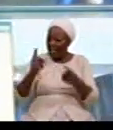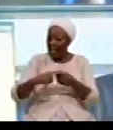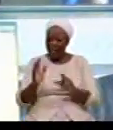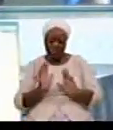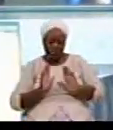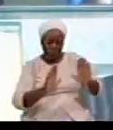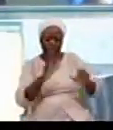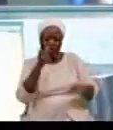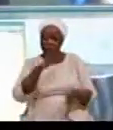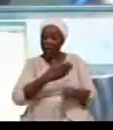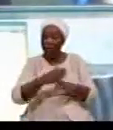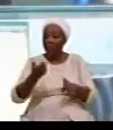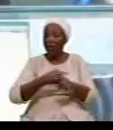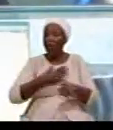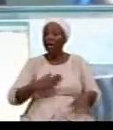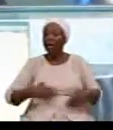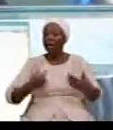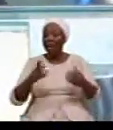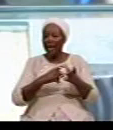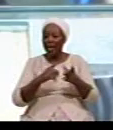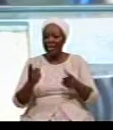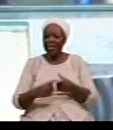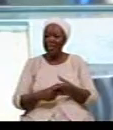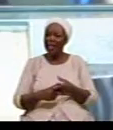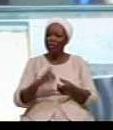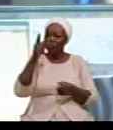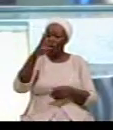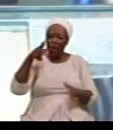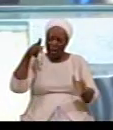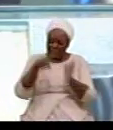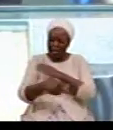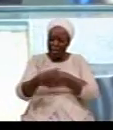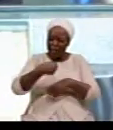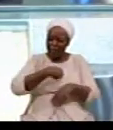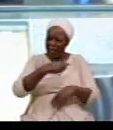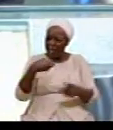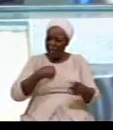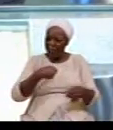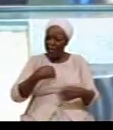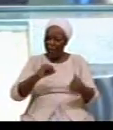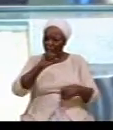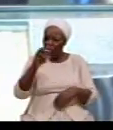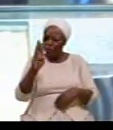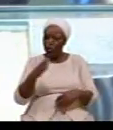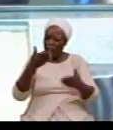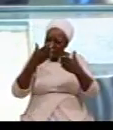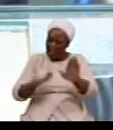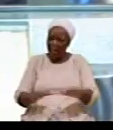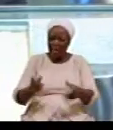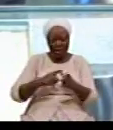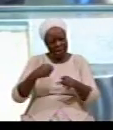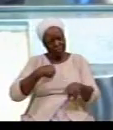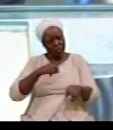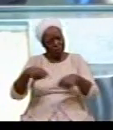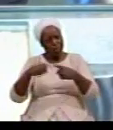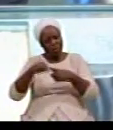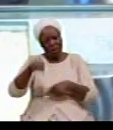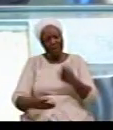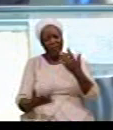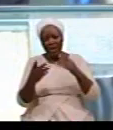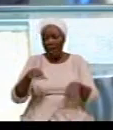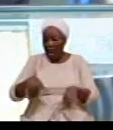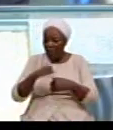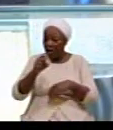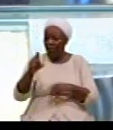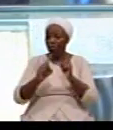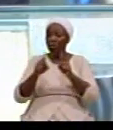away, and then he kills me, I die, and I go to hell. How could you talk like that?